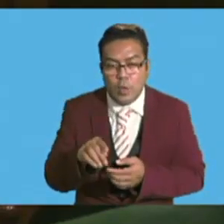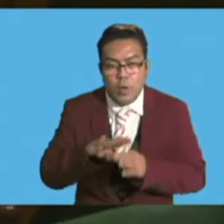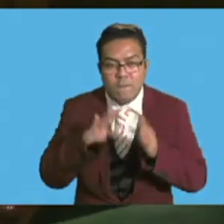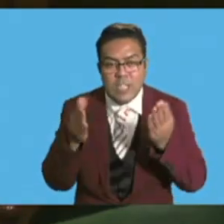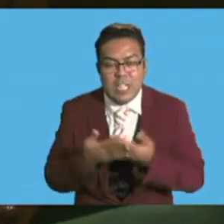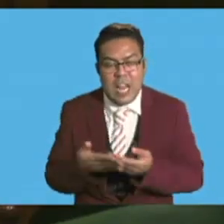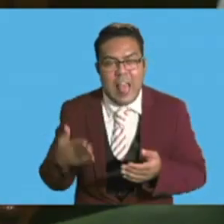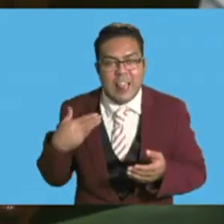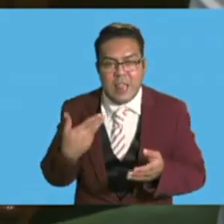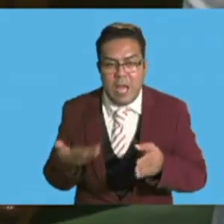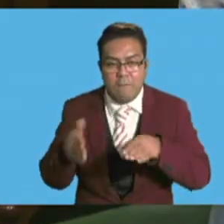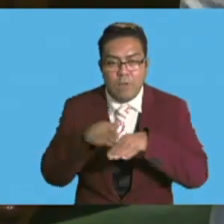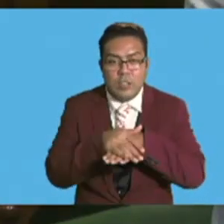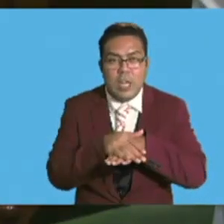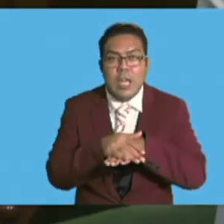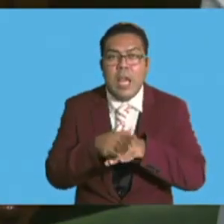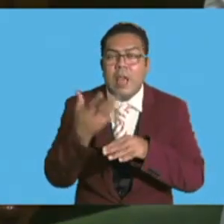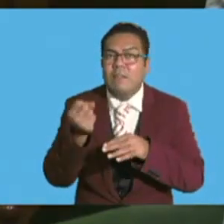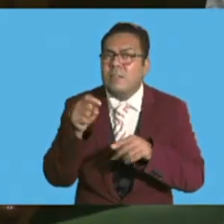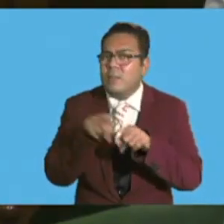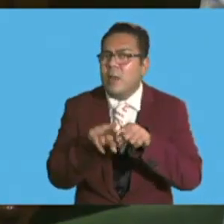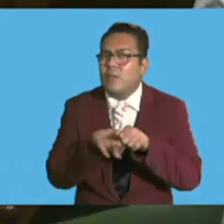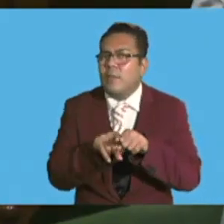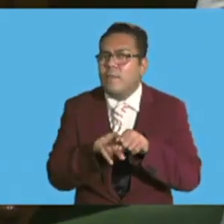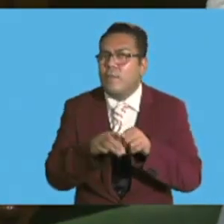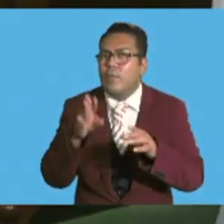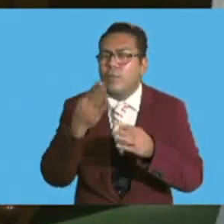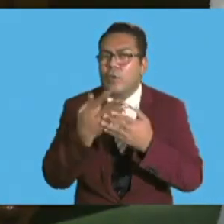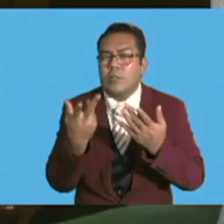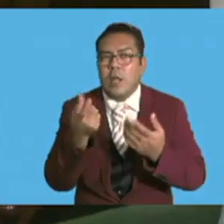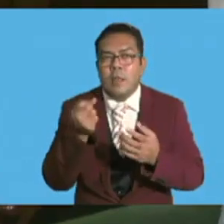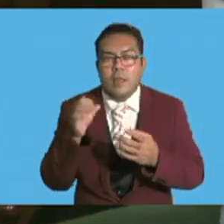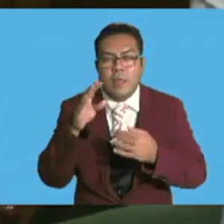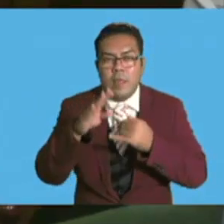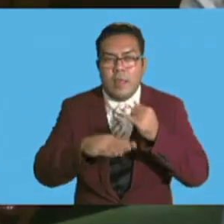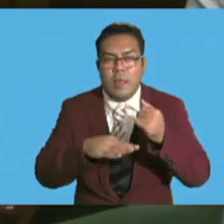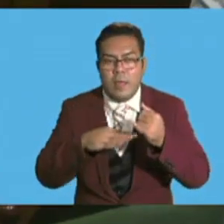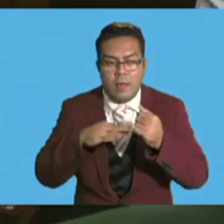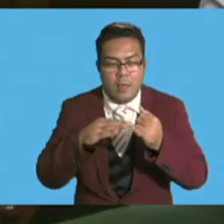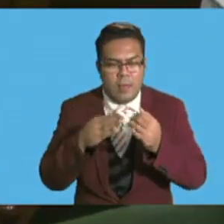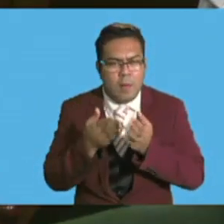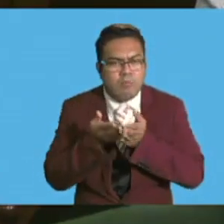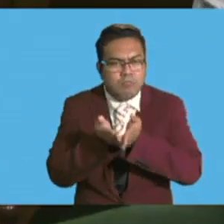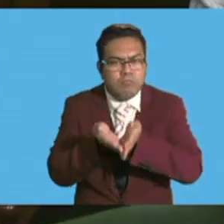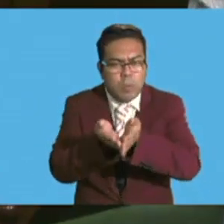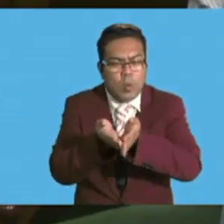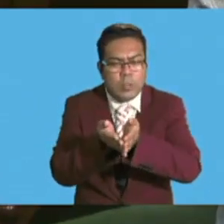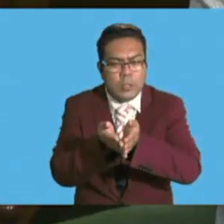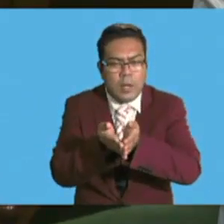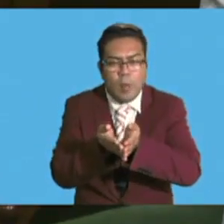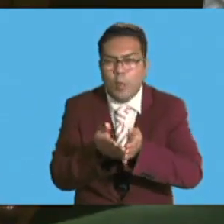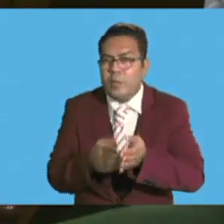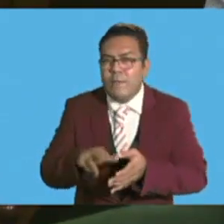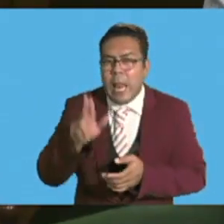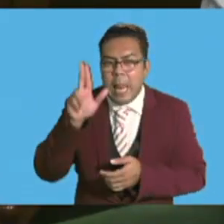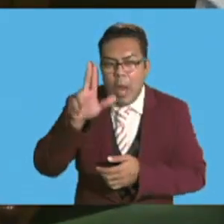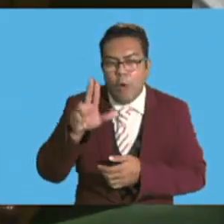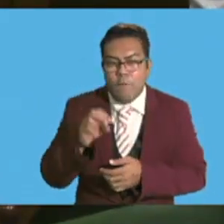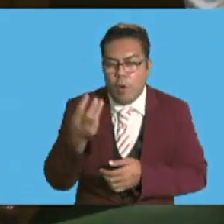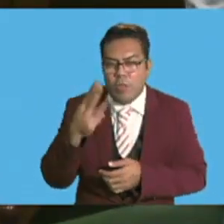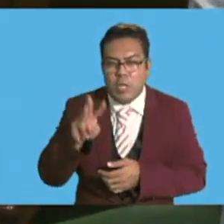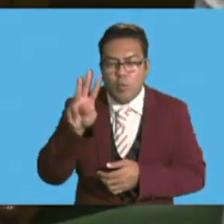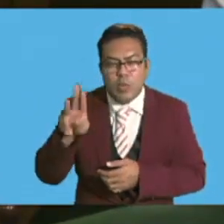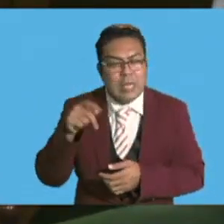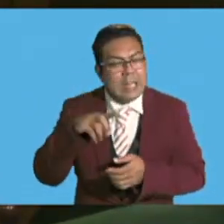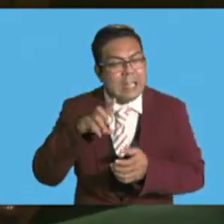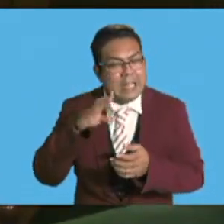become the driving force for all our outreach programs. The marine vessel Vehueti was recently in Laos for 33 days. Before